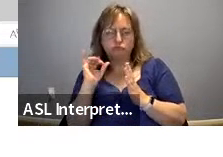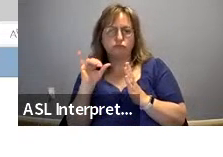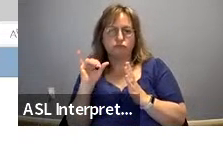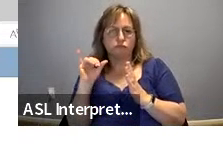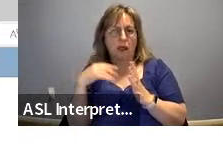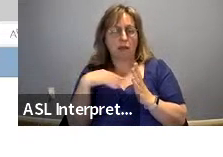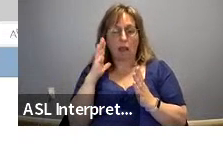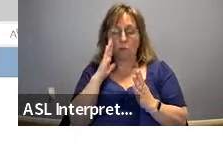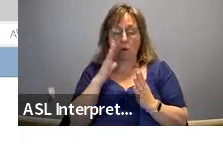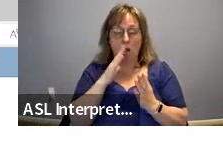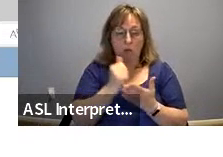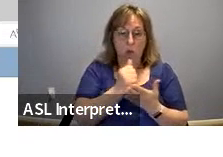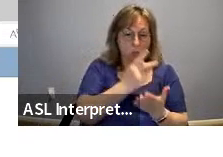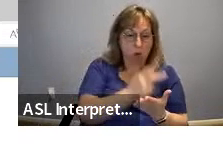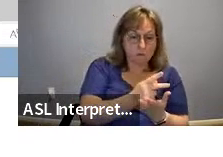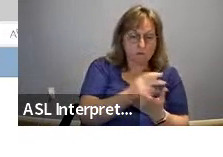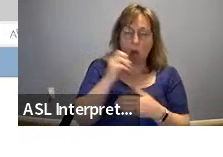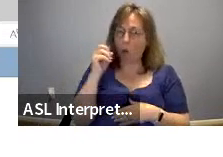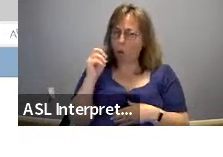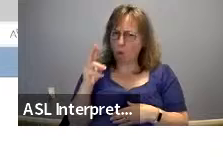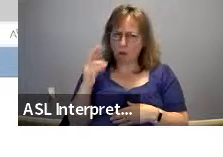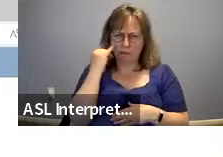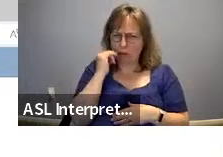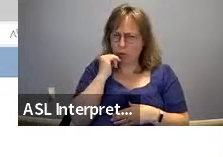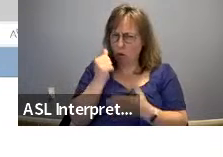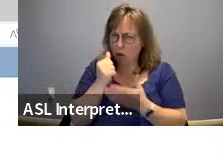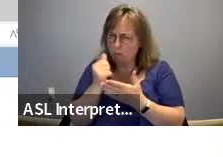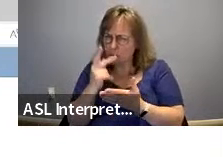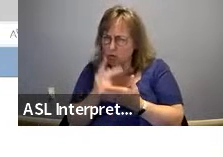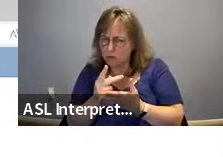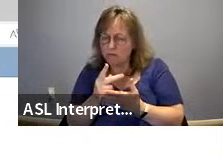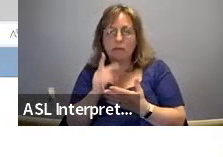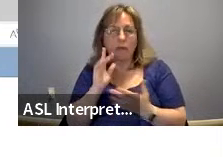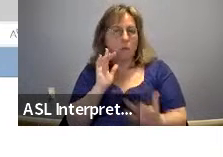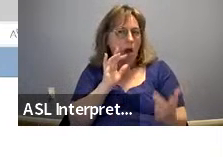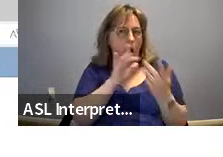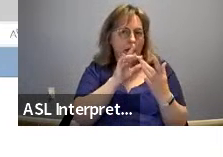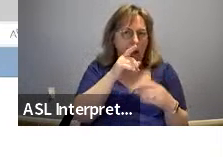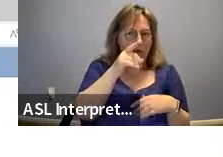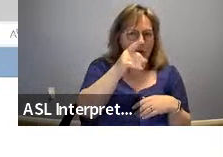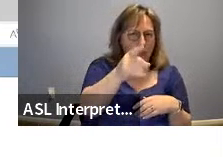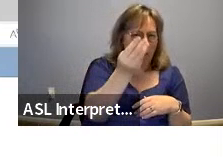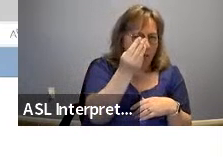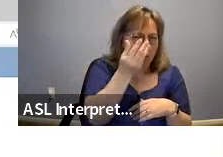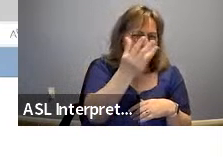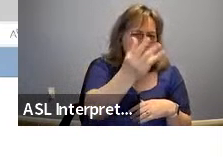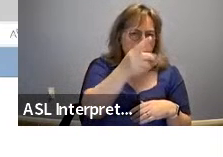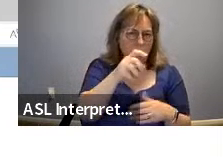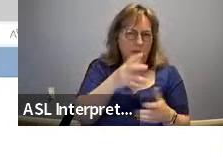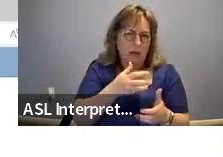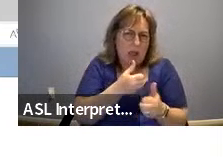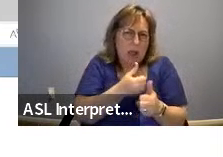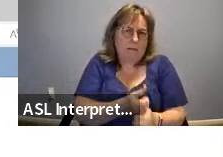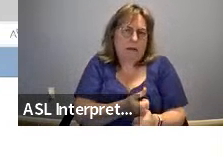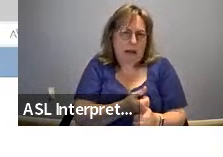either approve it or contact you if they see something that needs to be updated. You will get confirmation once it's